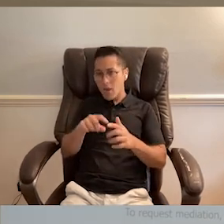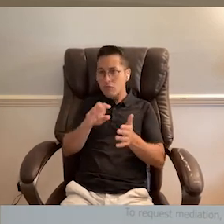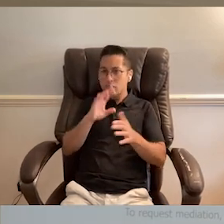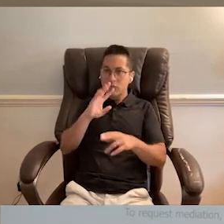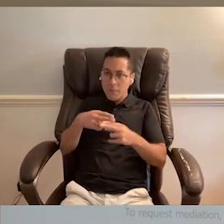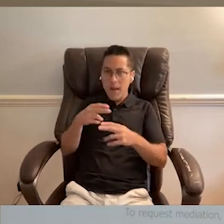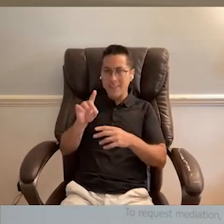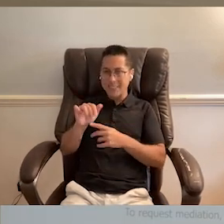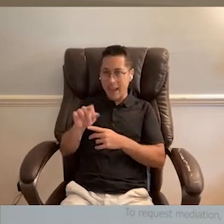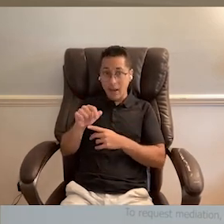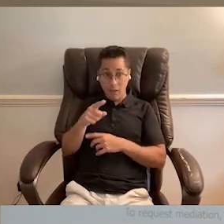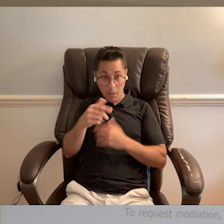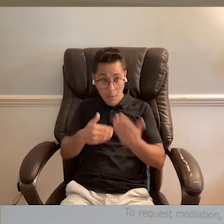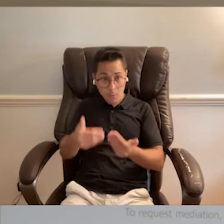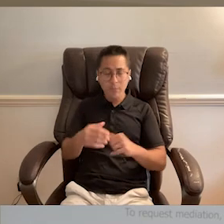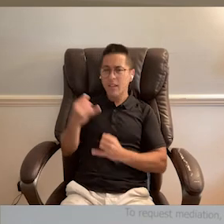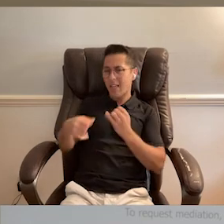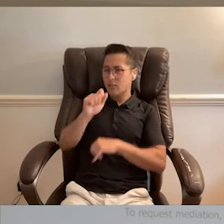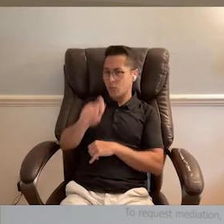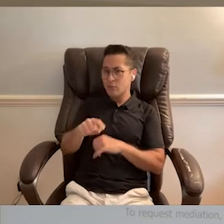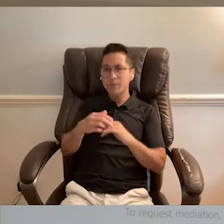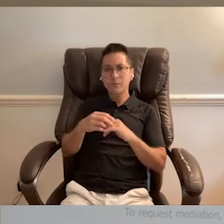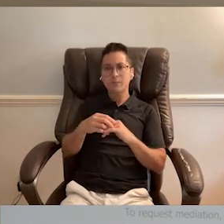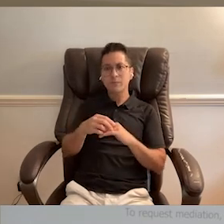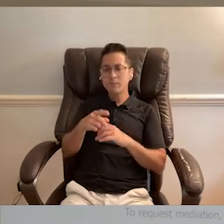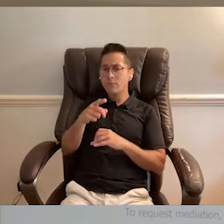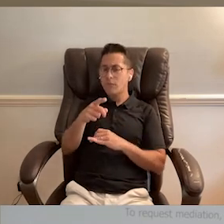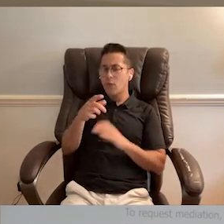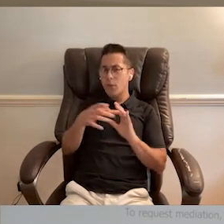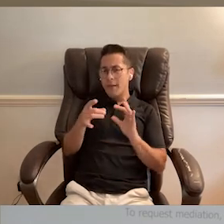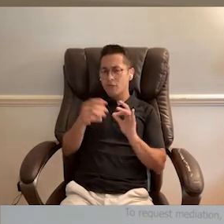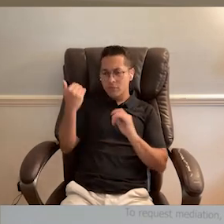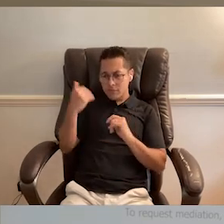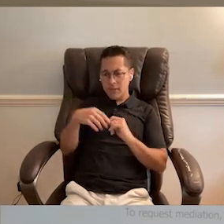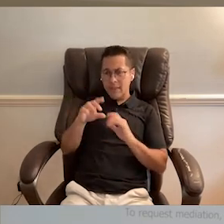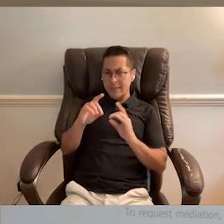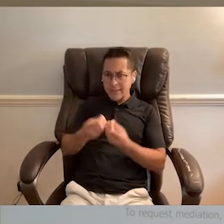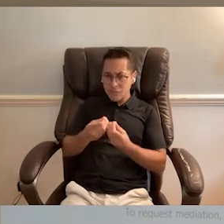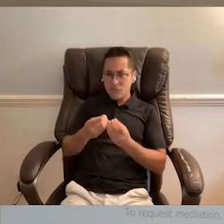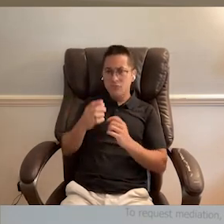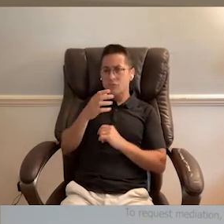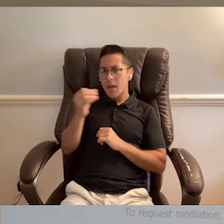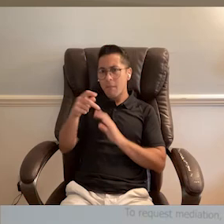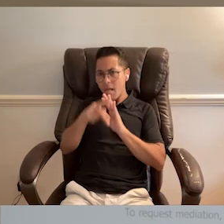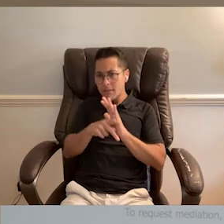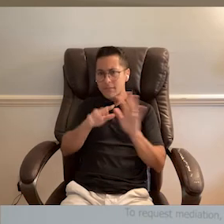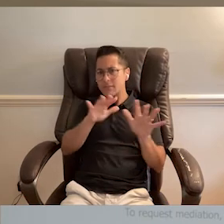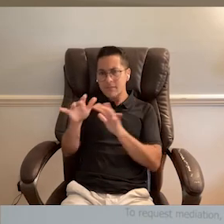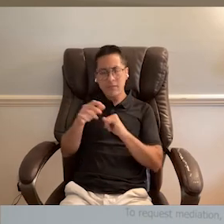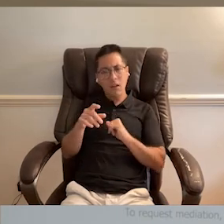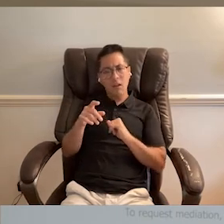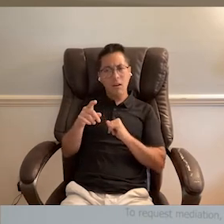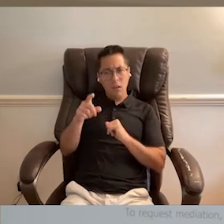Yeah, last question was, you were mentioning the district and policies and whatnot. Are they supposed to have those